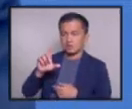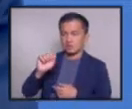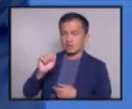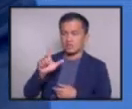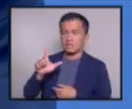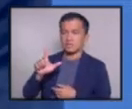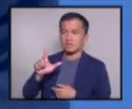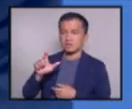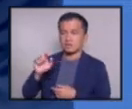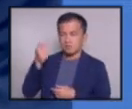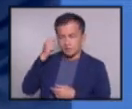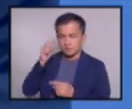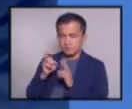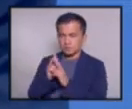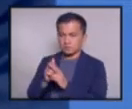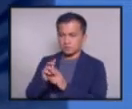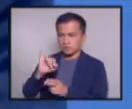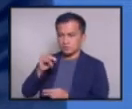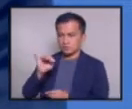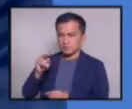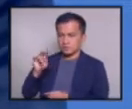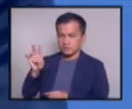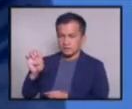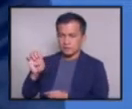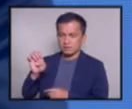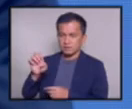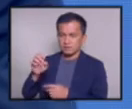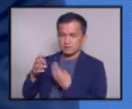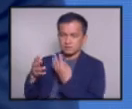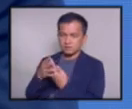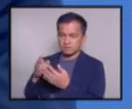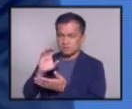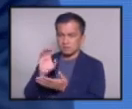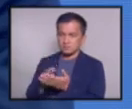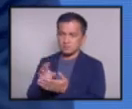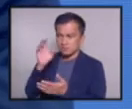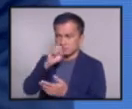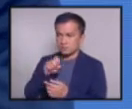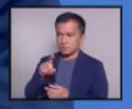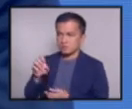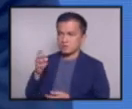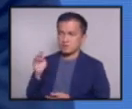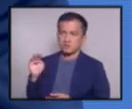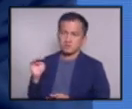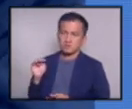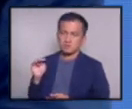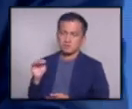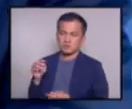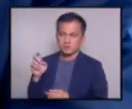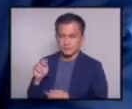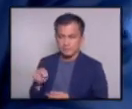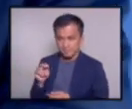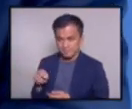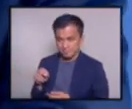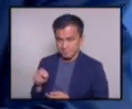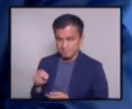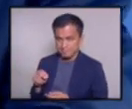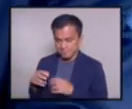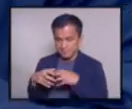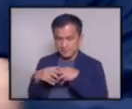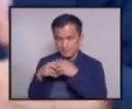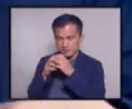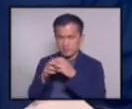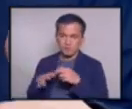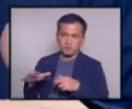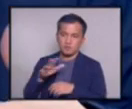charge now of the juvenile detention centers. Mm-hmm. There are supposedly about 114 na kailangan itayo yes.